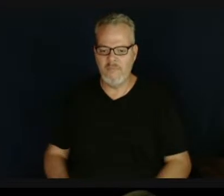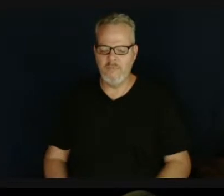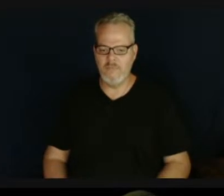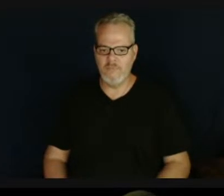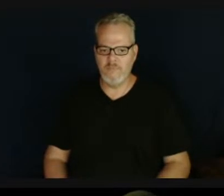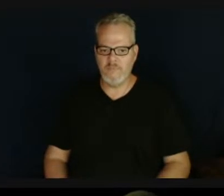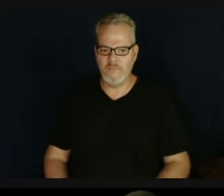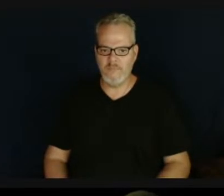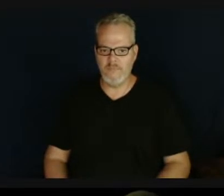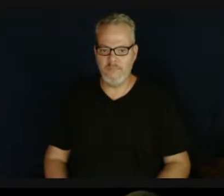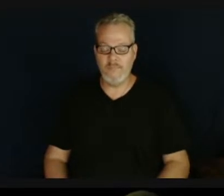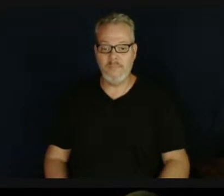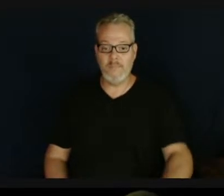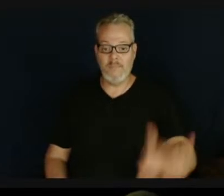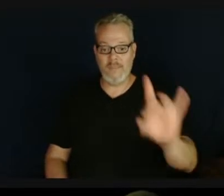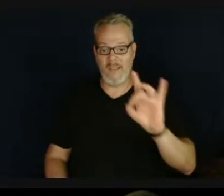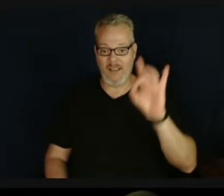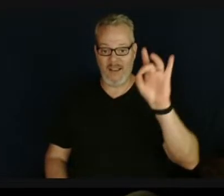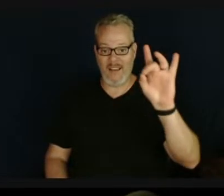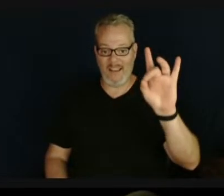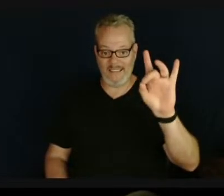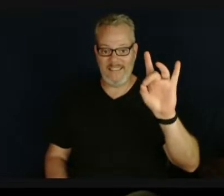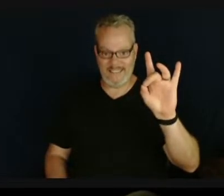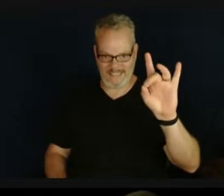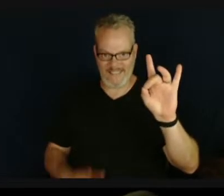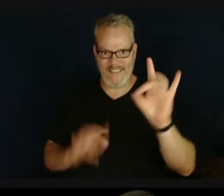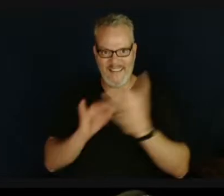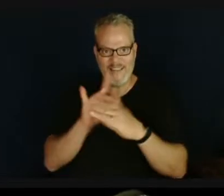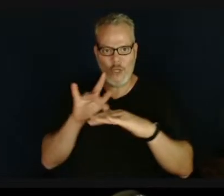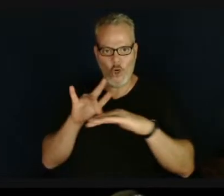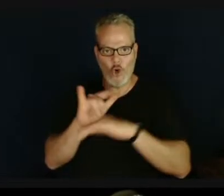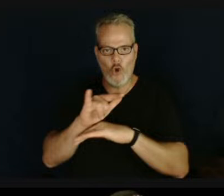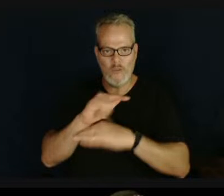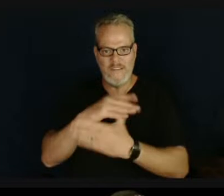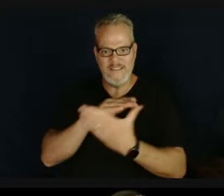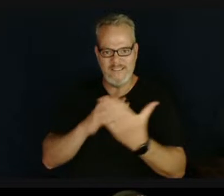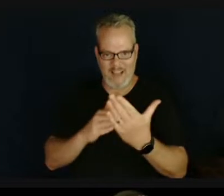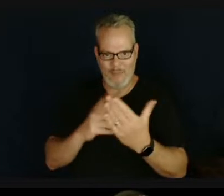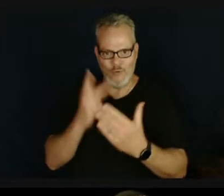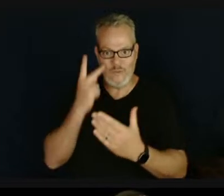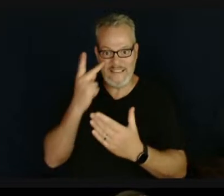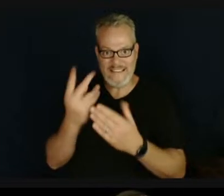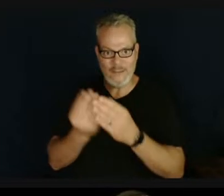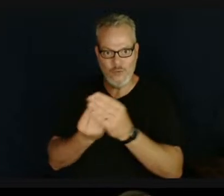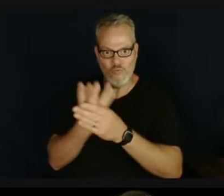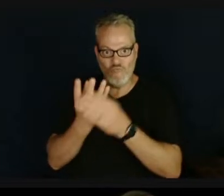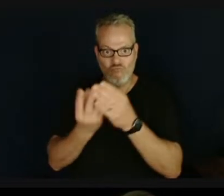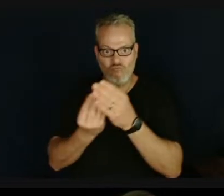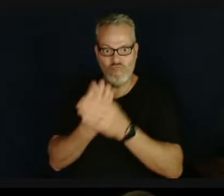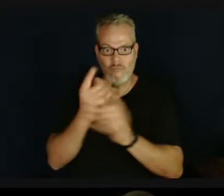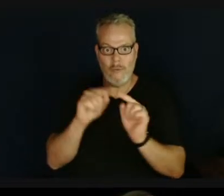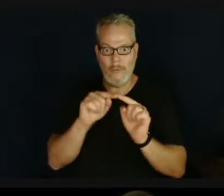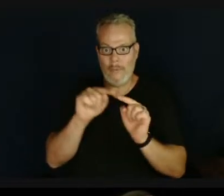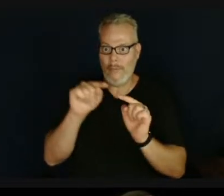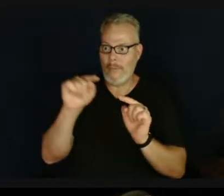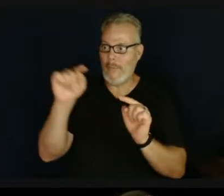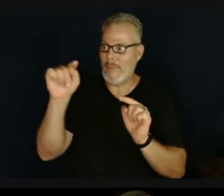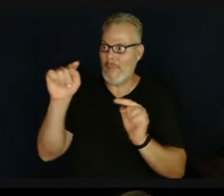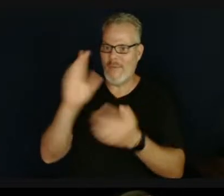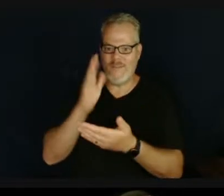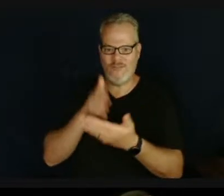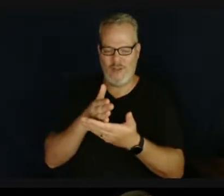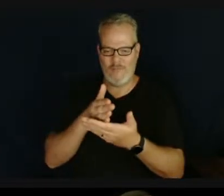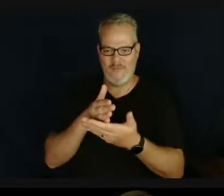Coming down to 8, like these early phase Kīlauea ones, actually kind of growing in fountain height before it shuts off.